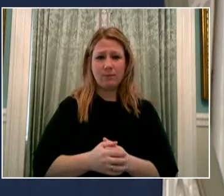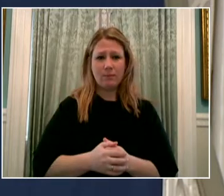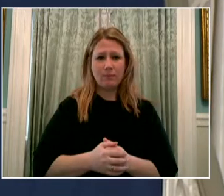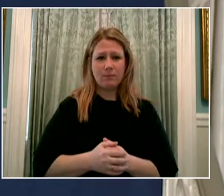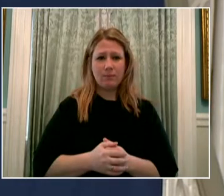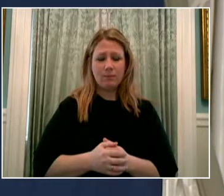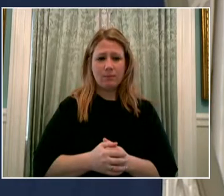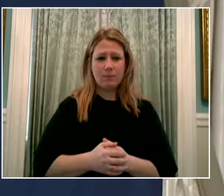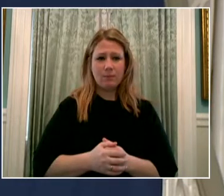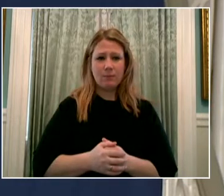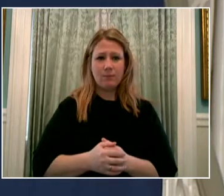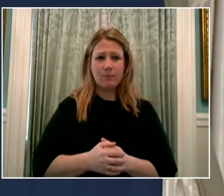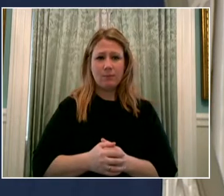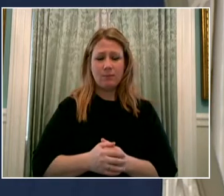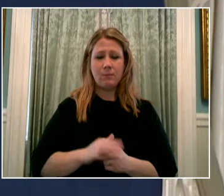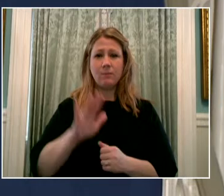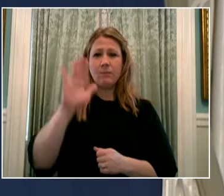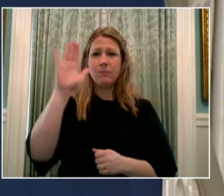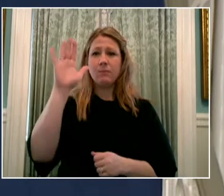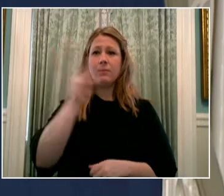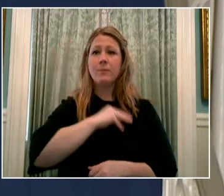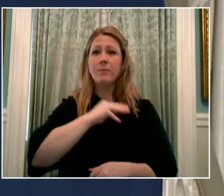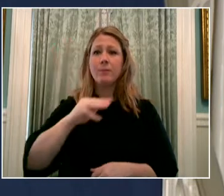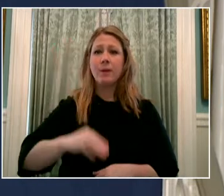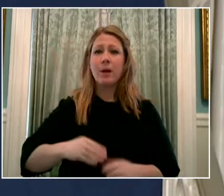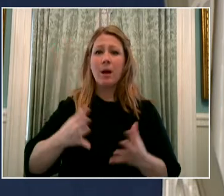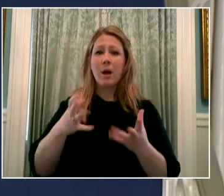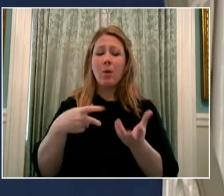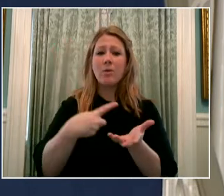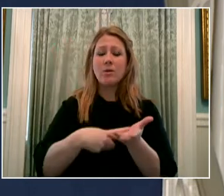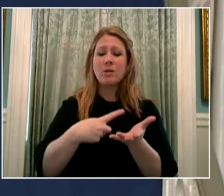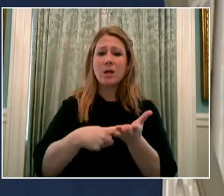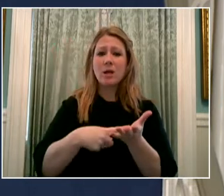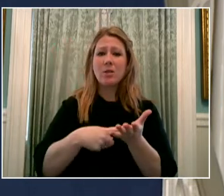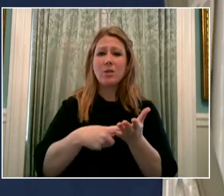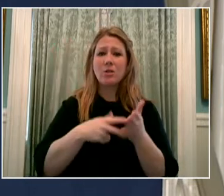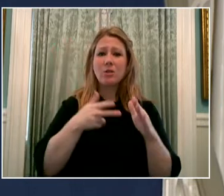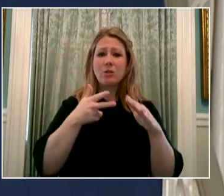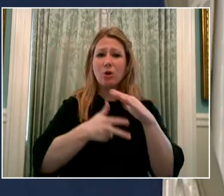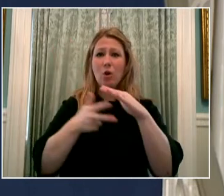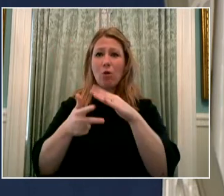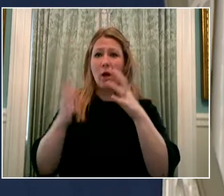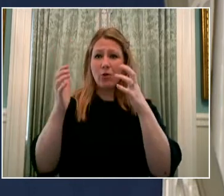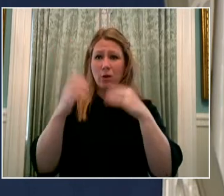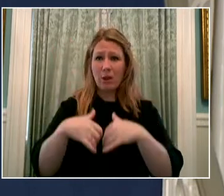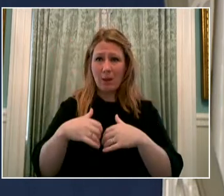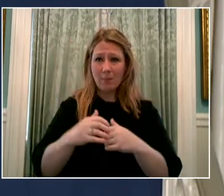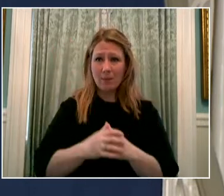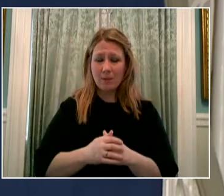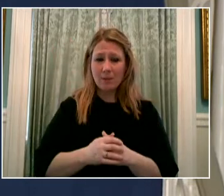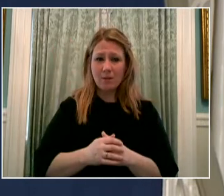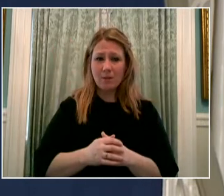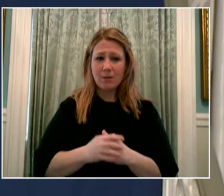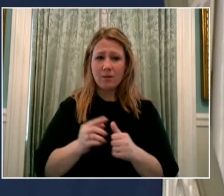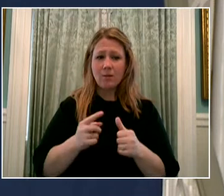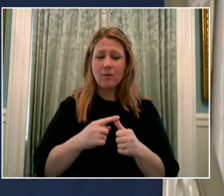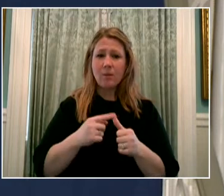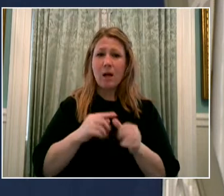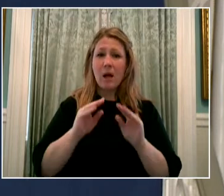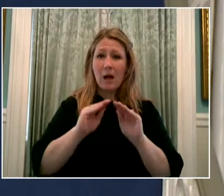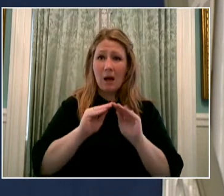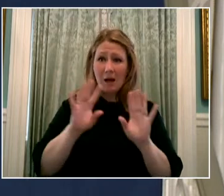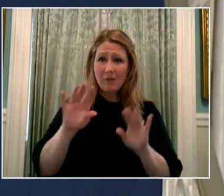Mayor, I'd like to talk to you about the garage collapse, and I have two questions. The first is this. Obviously, there are other garages in the city